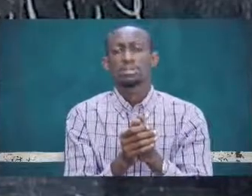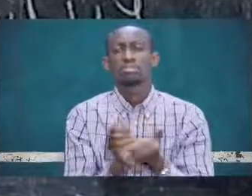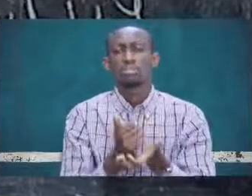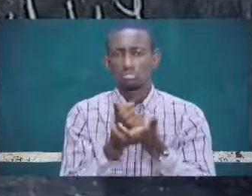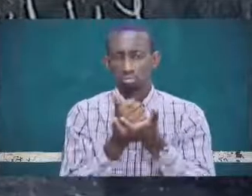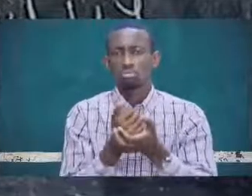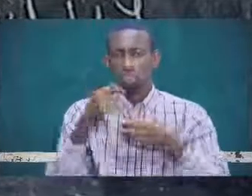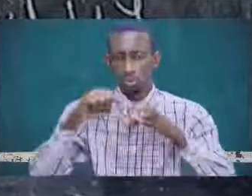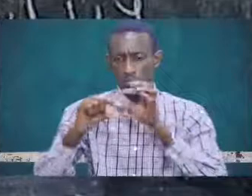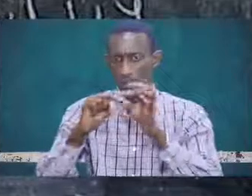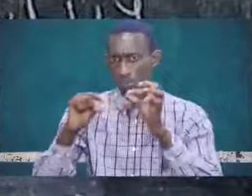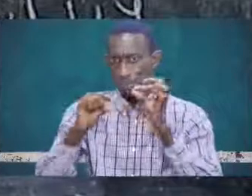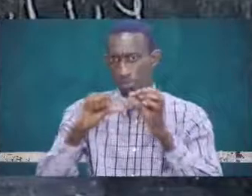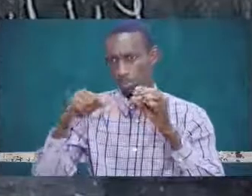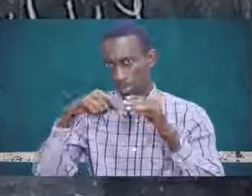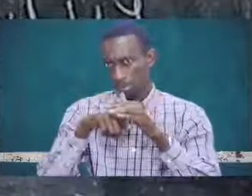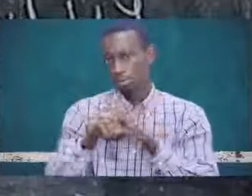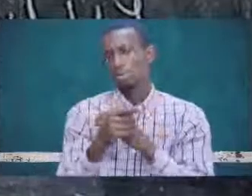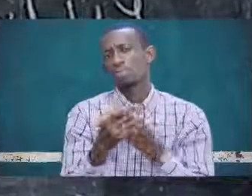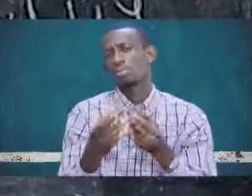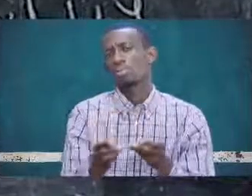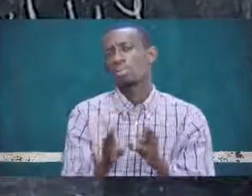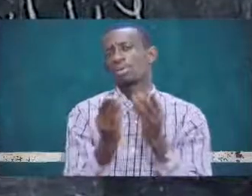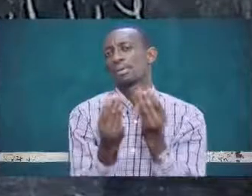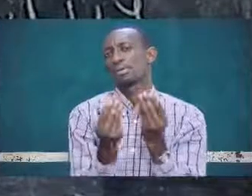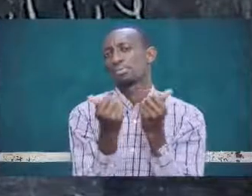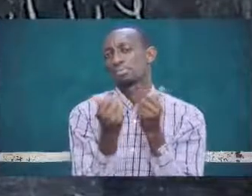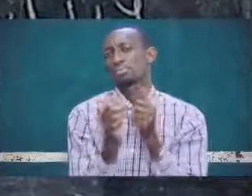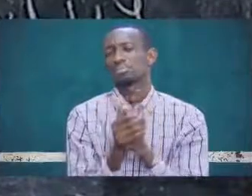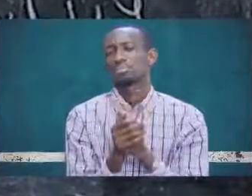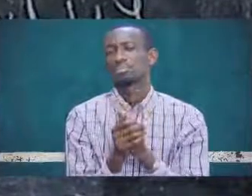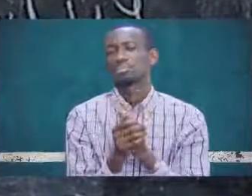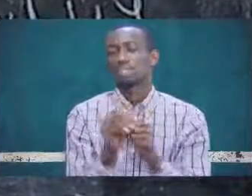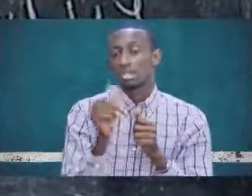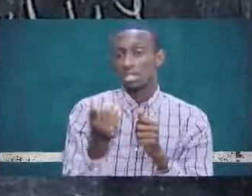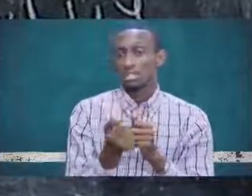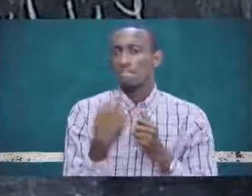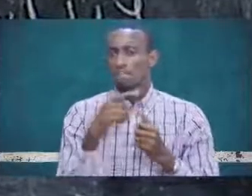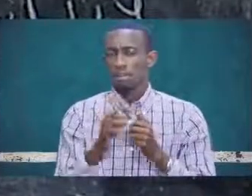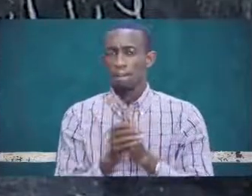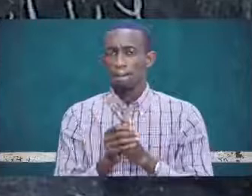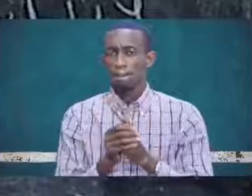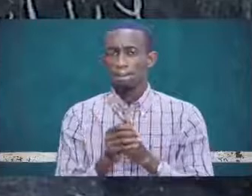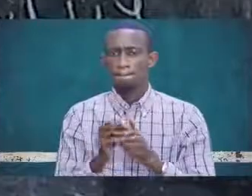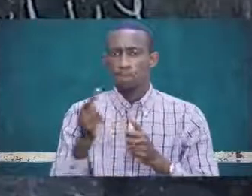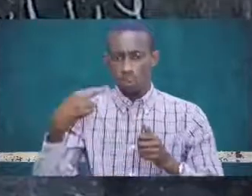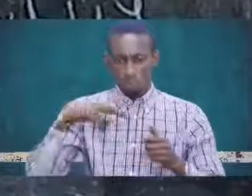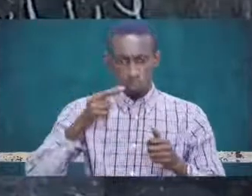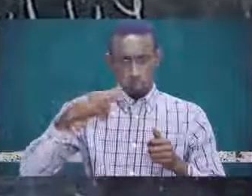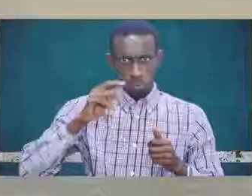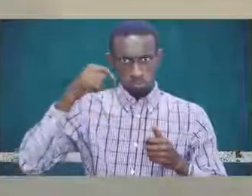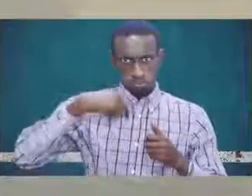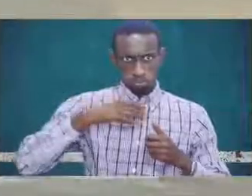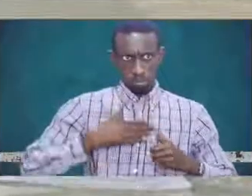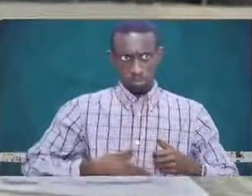to perform its function efficiently. Let's talk about the small intestines. If I say the small intestines, quickly let us go to the diagram